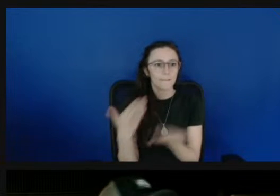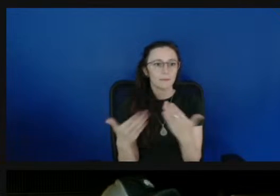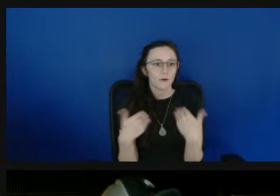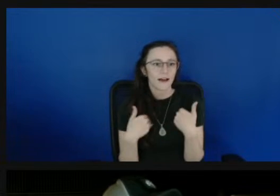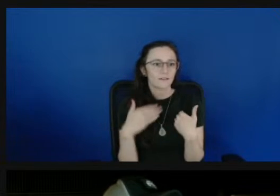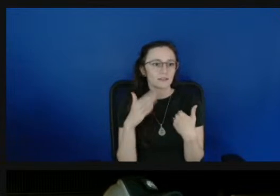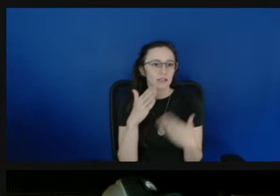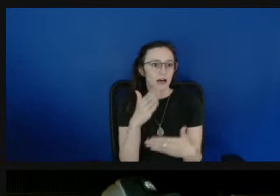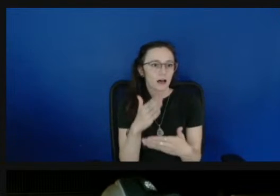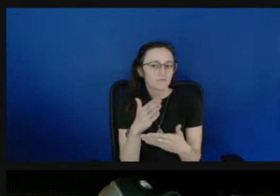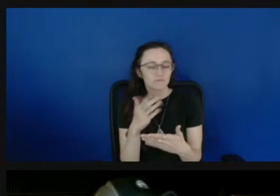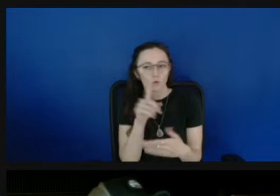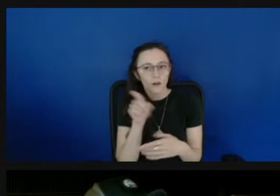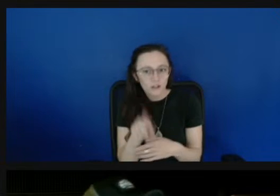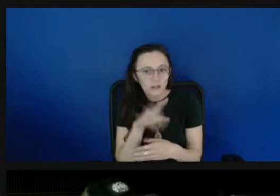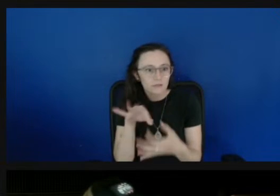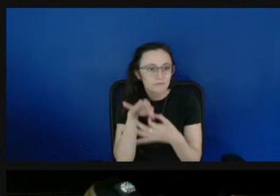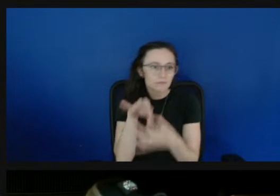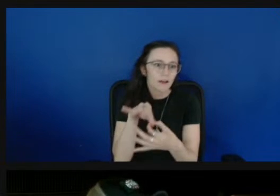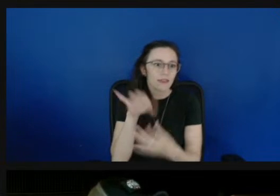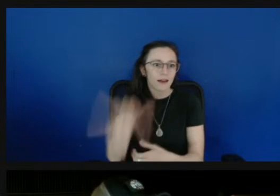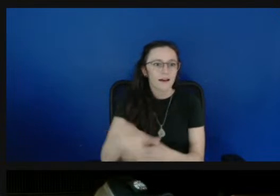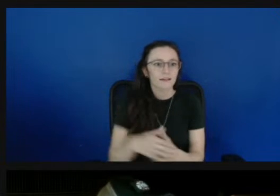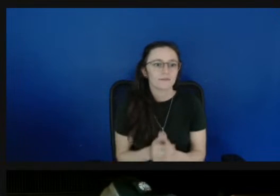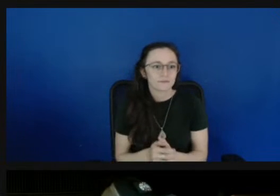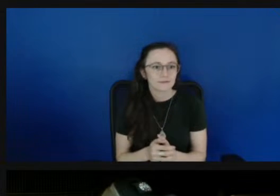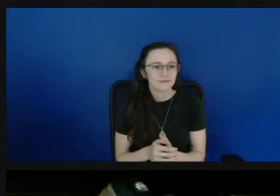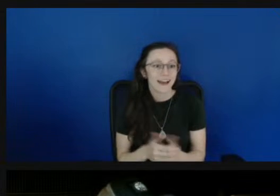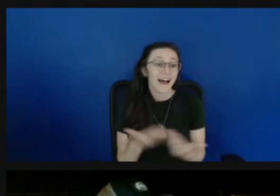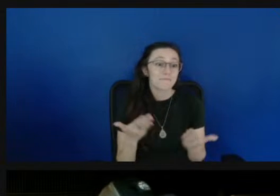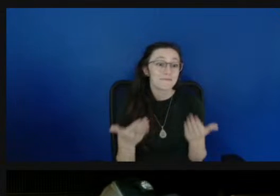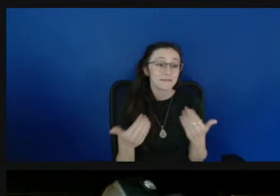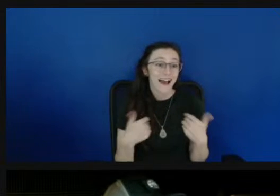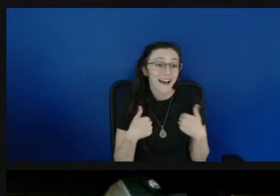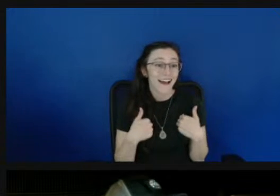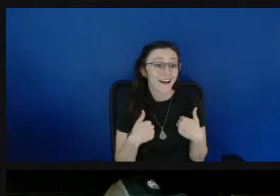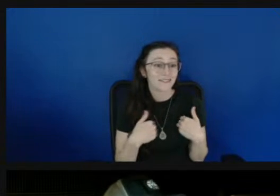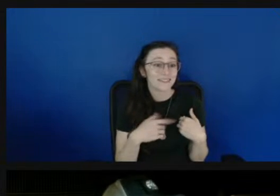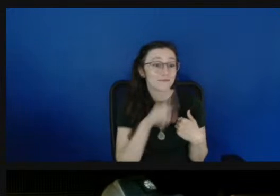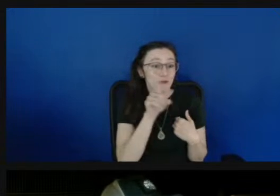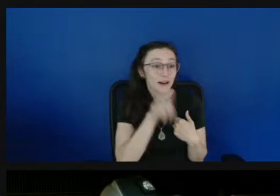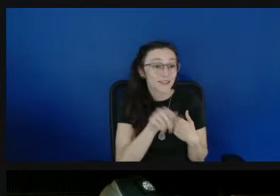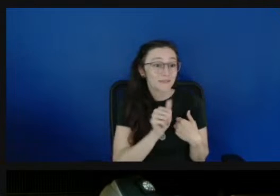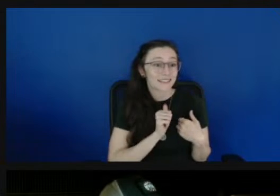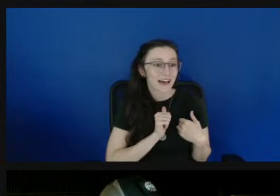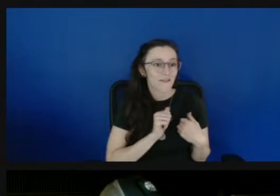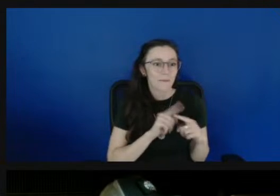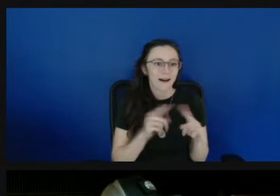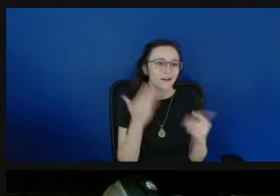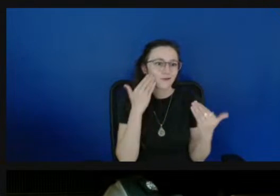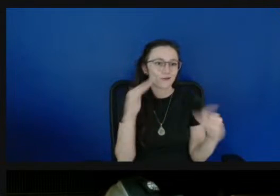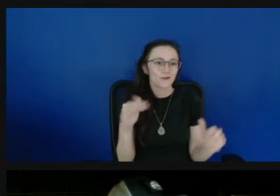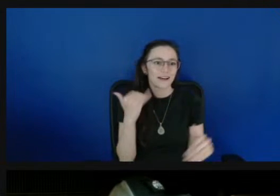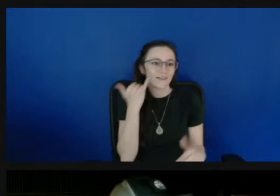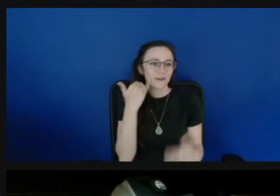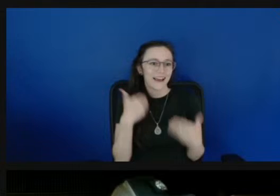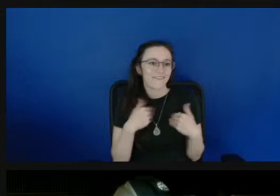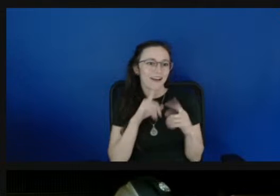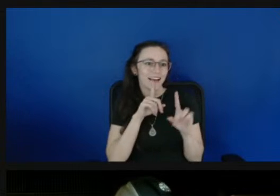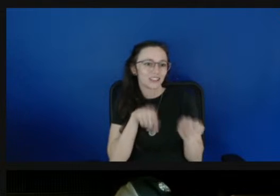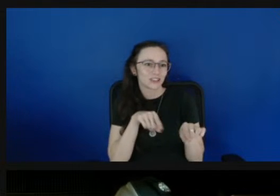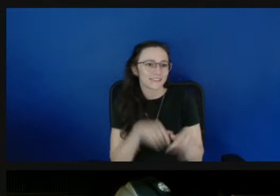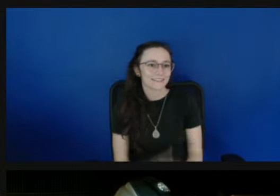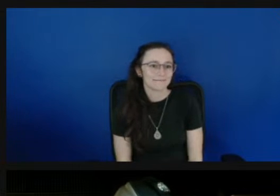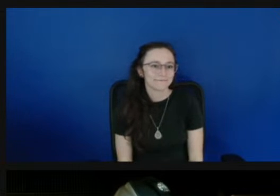know I have a bunch of questions, but I don't know if there's answers to them right now. That's what we'll talk about. Yeah. Yeah,